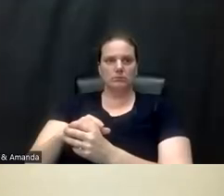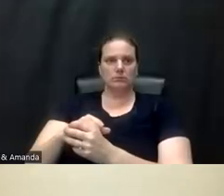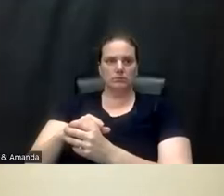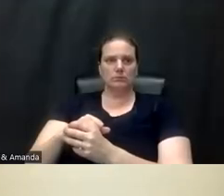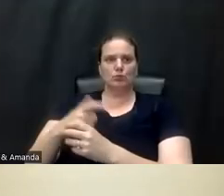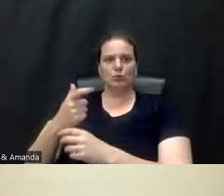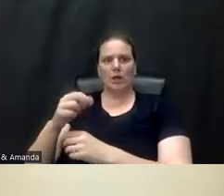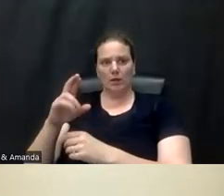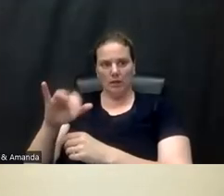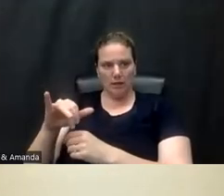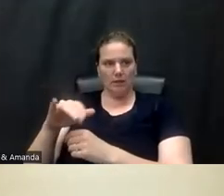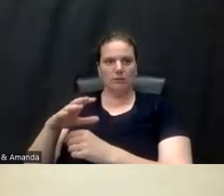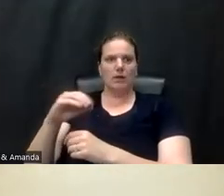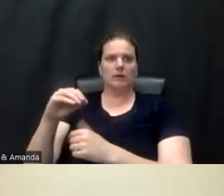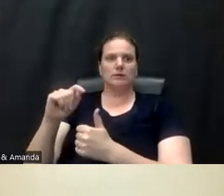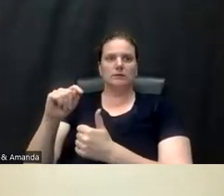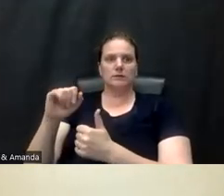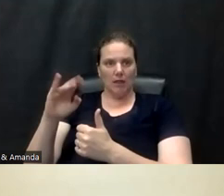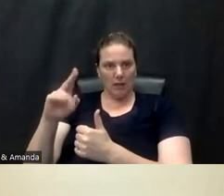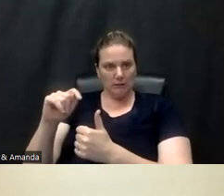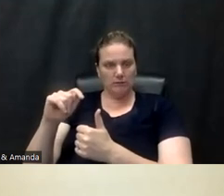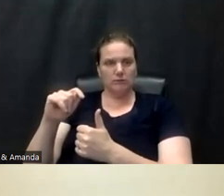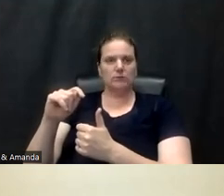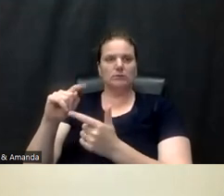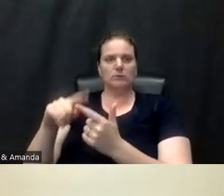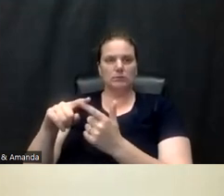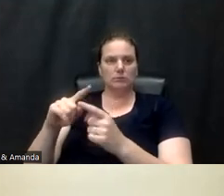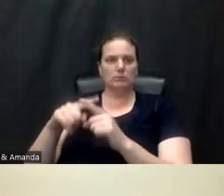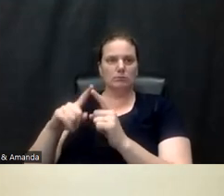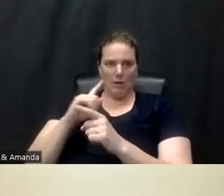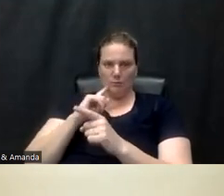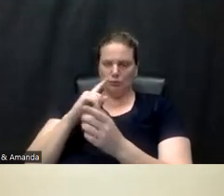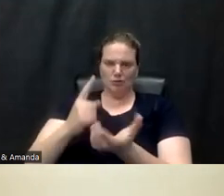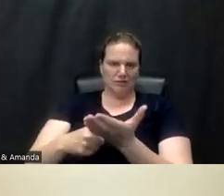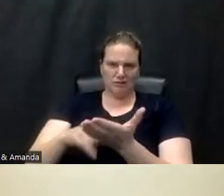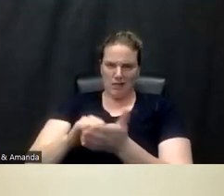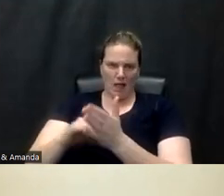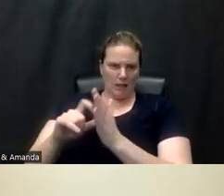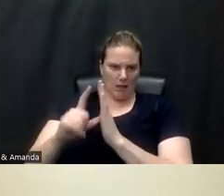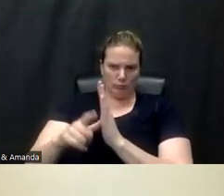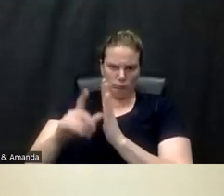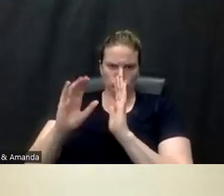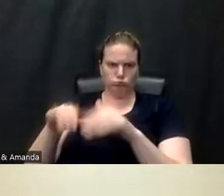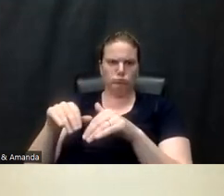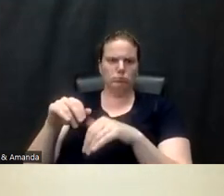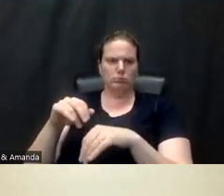Garrity and taint, and but I'm sure we'll get into that later.